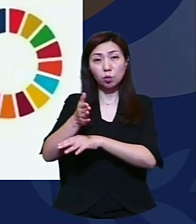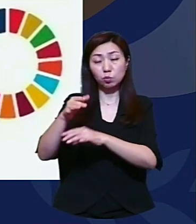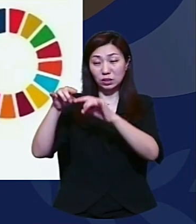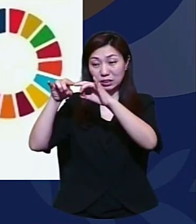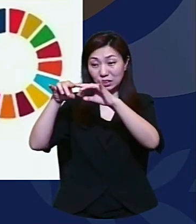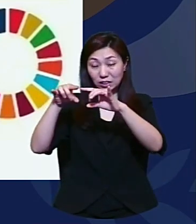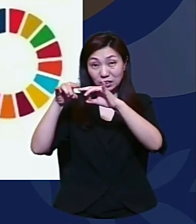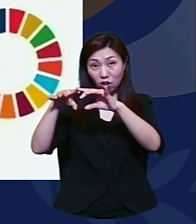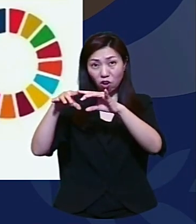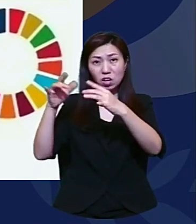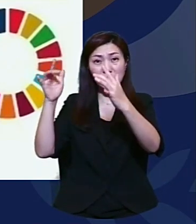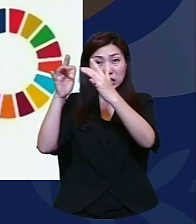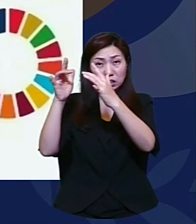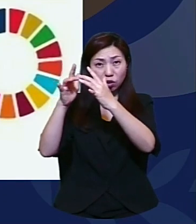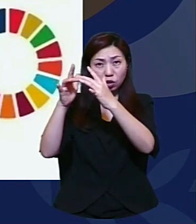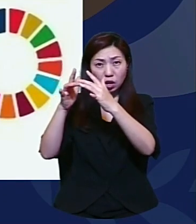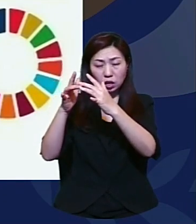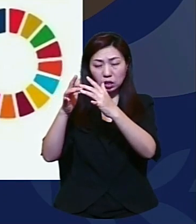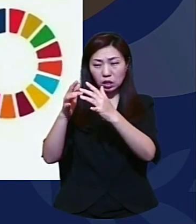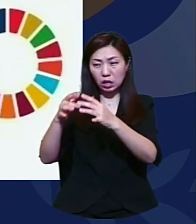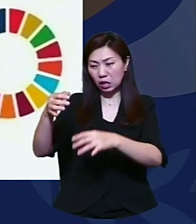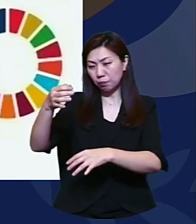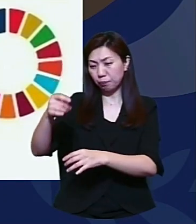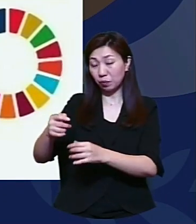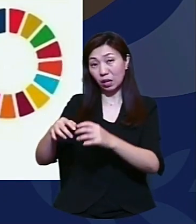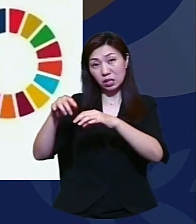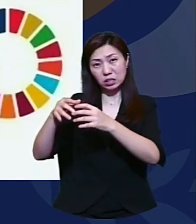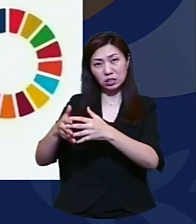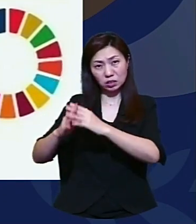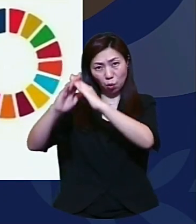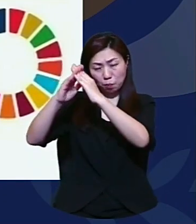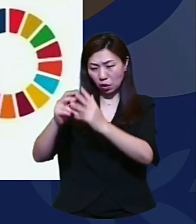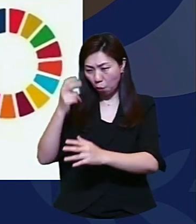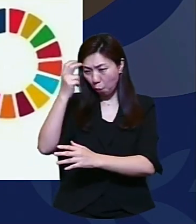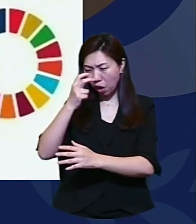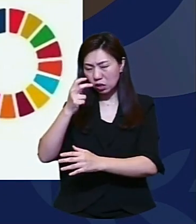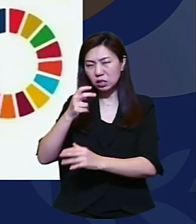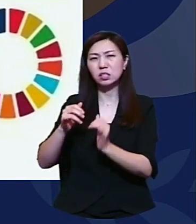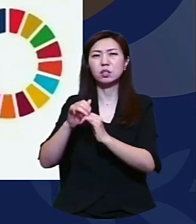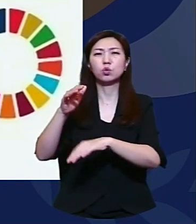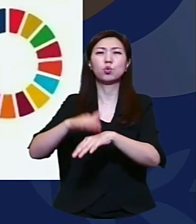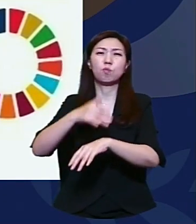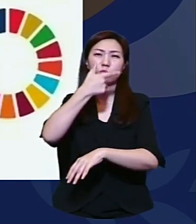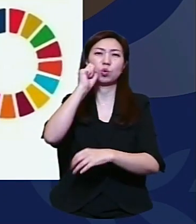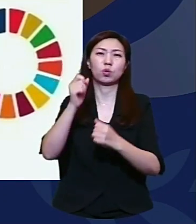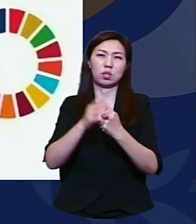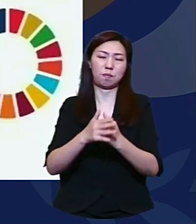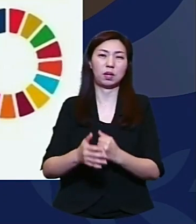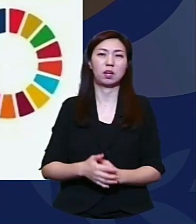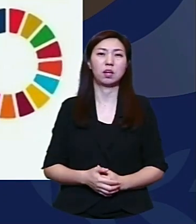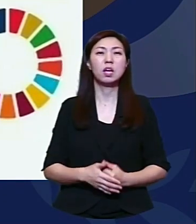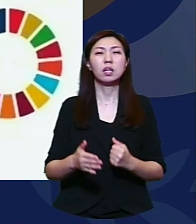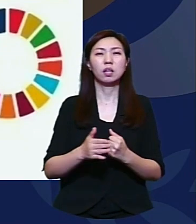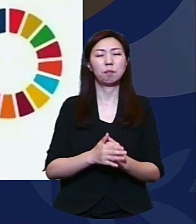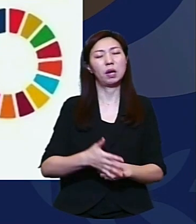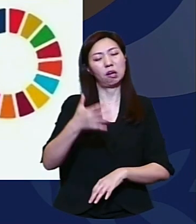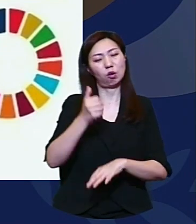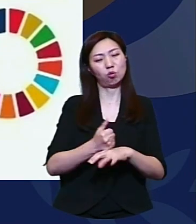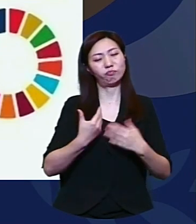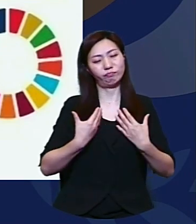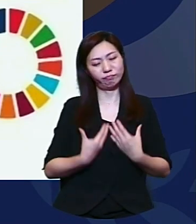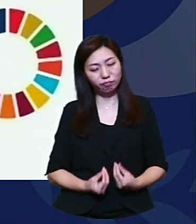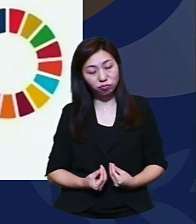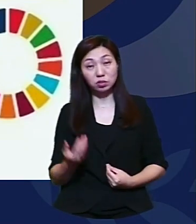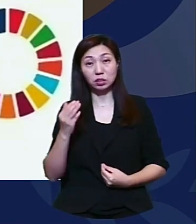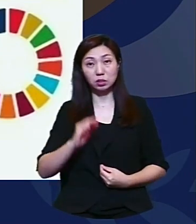It could be easy to be discouraged when you think about those many challenges, but COVID has confirmed that internet